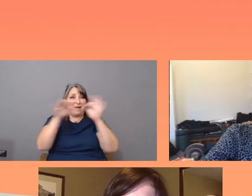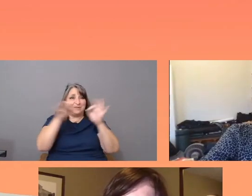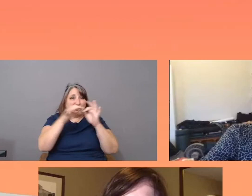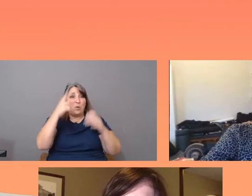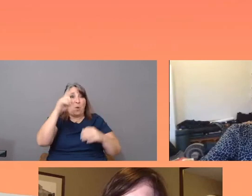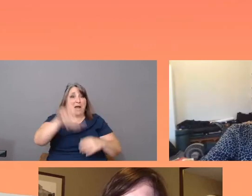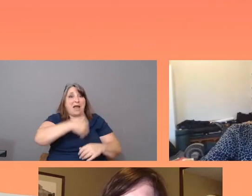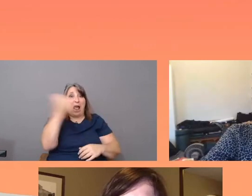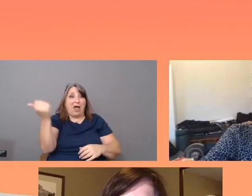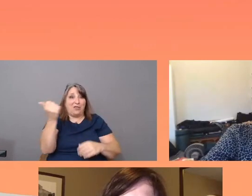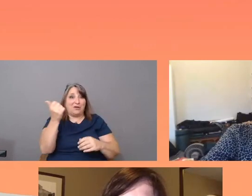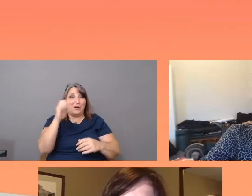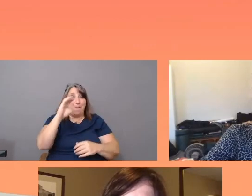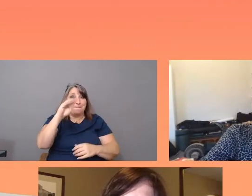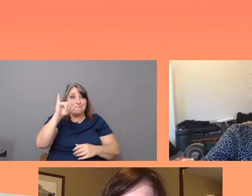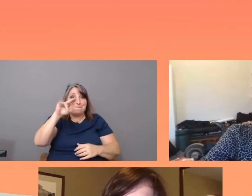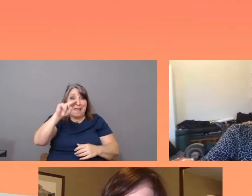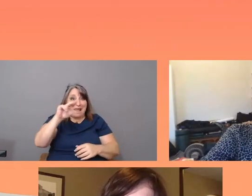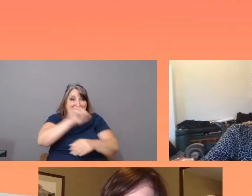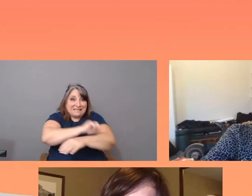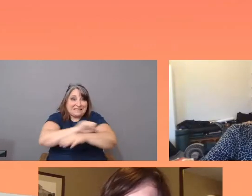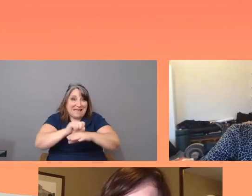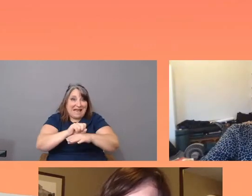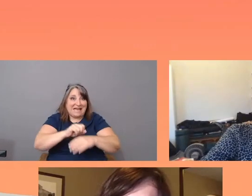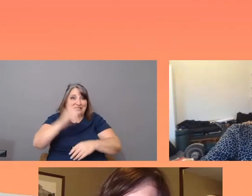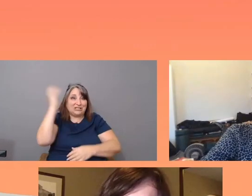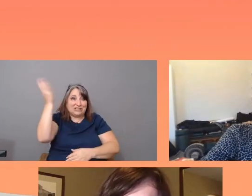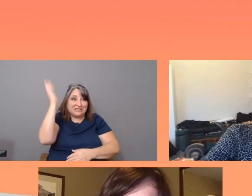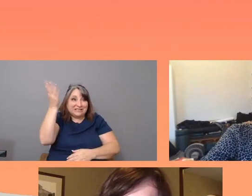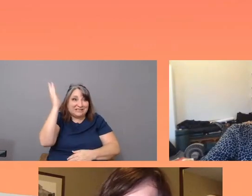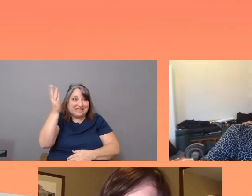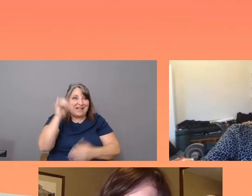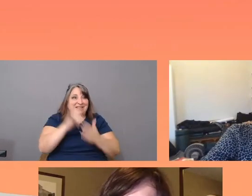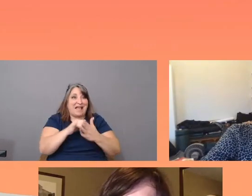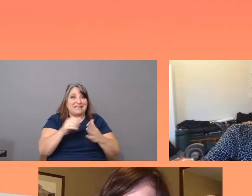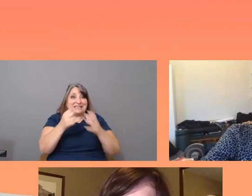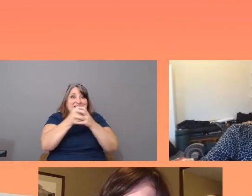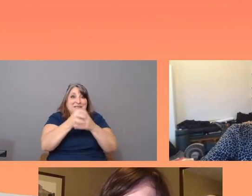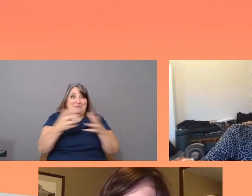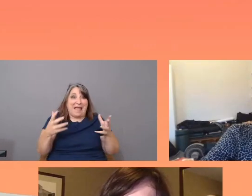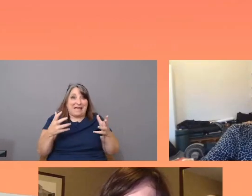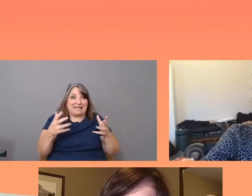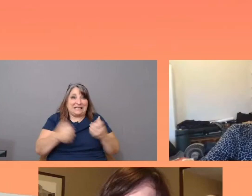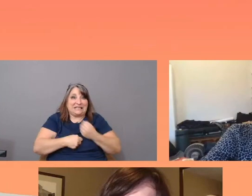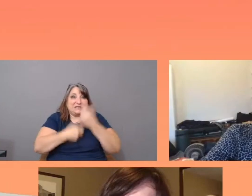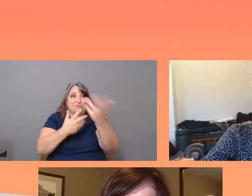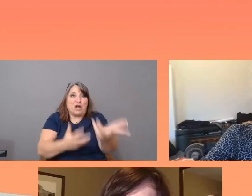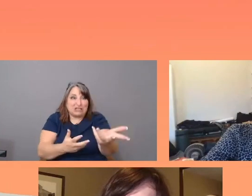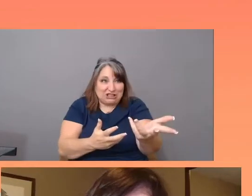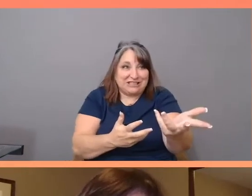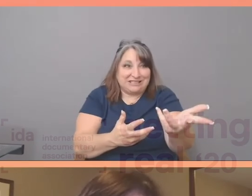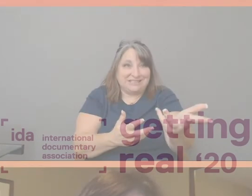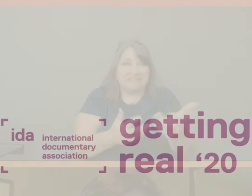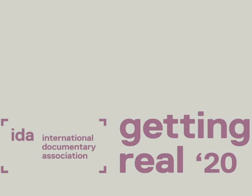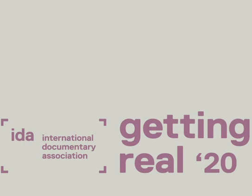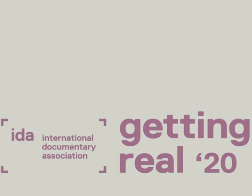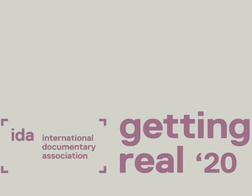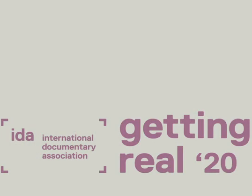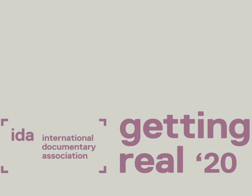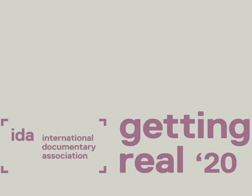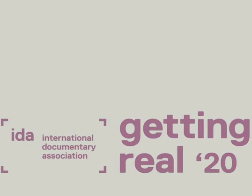you will join us for, and that is expanding expression. And thanks so much.